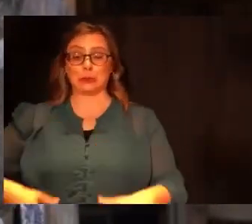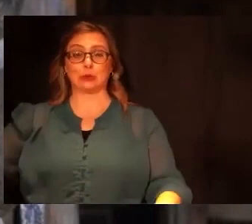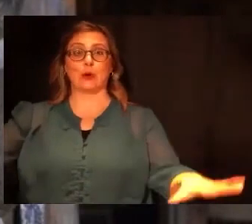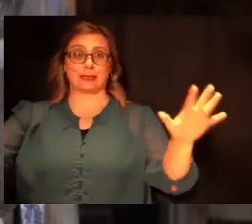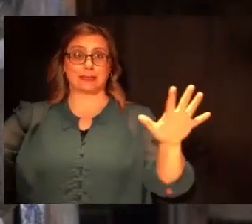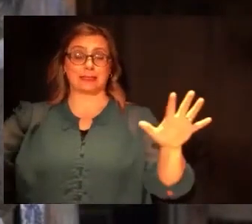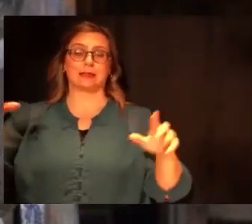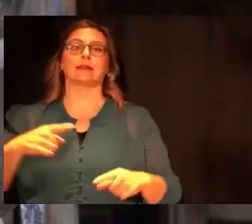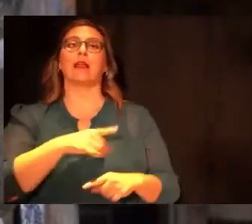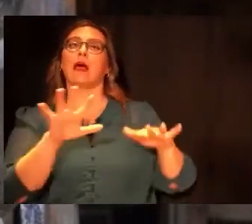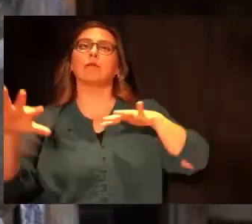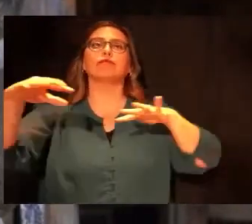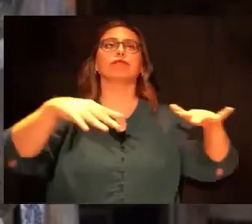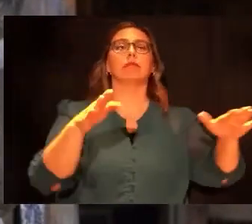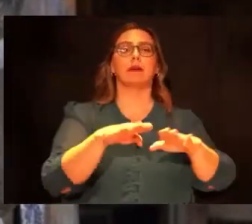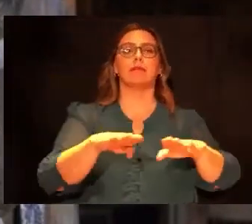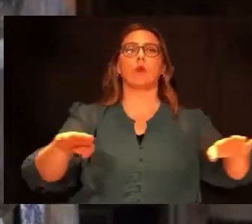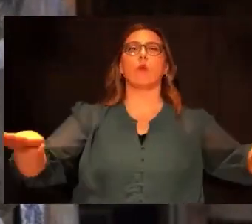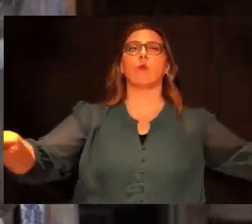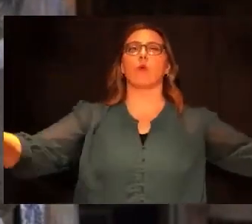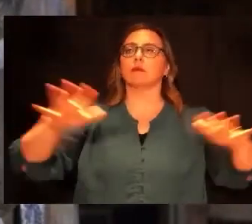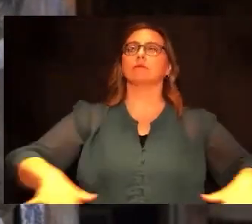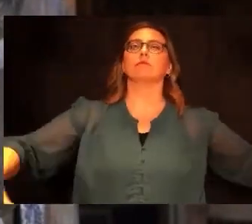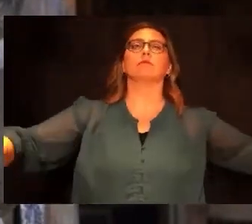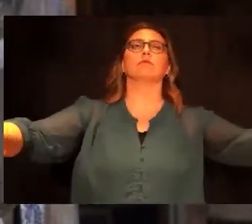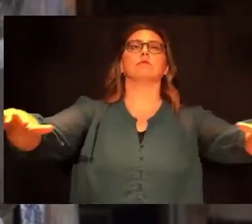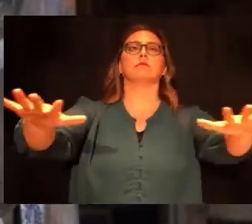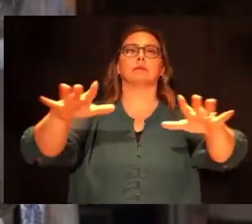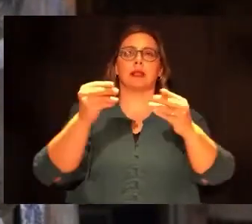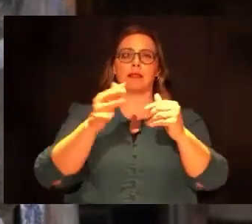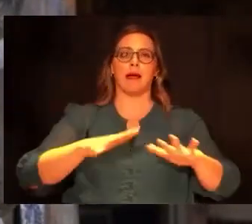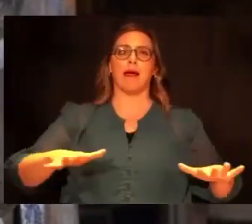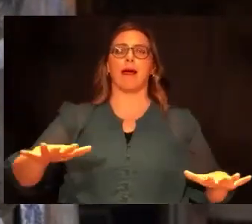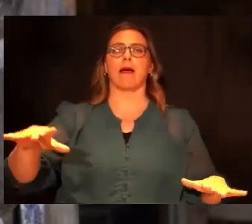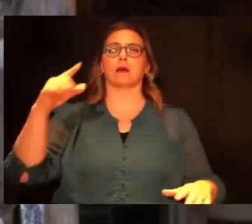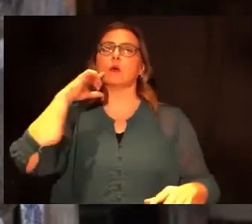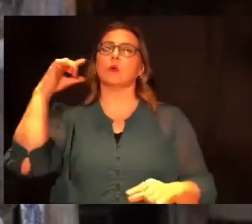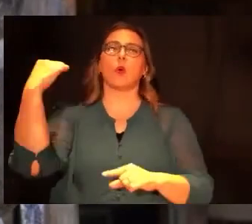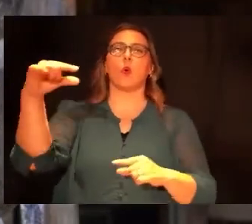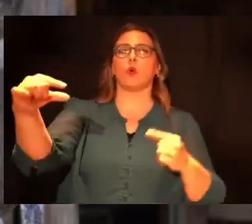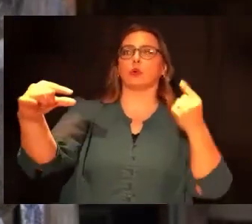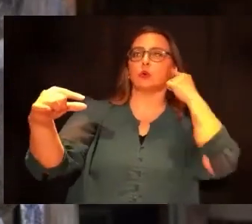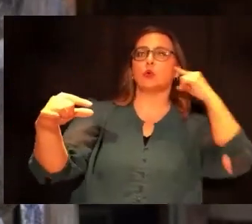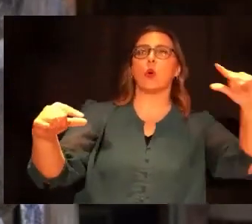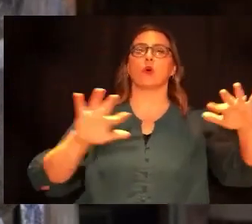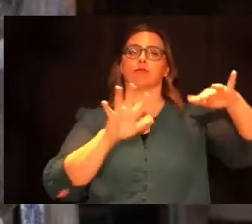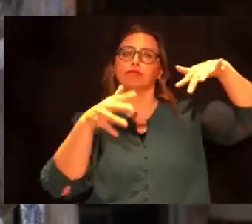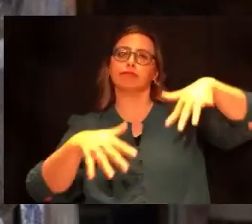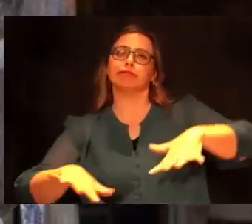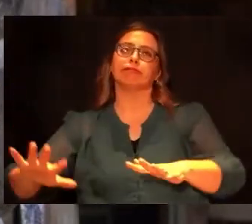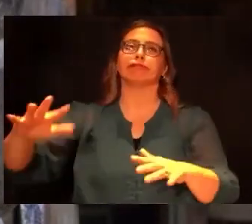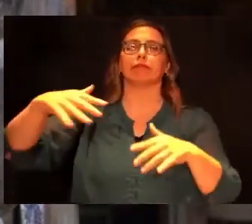Their dance floor, a huge shorn land. Dark golden in late sun, they bend and curtsy to the